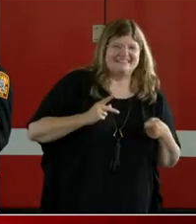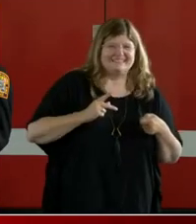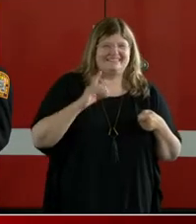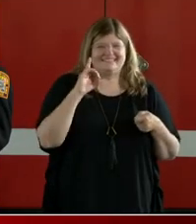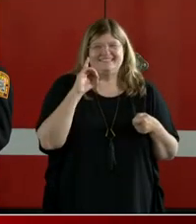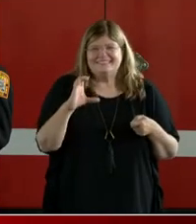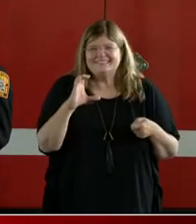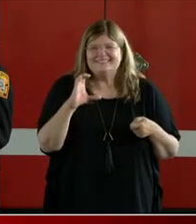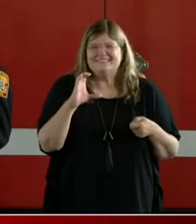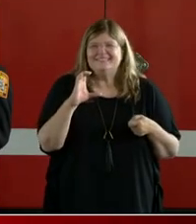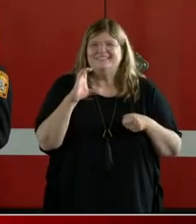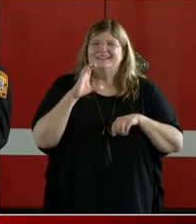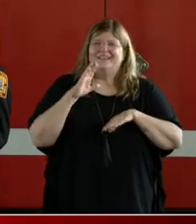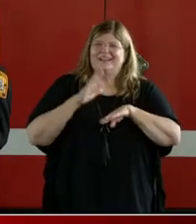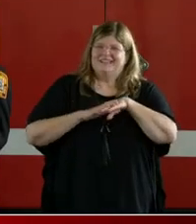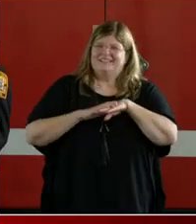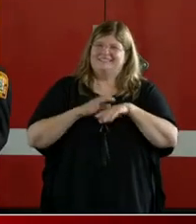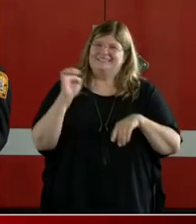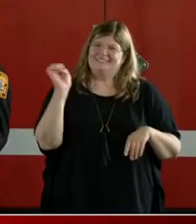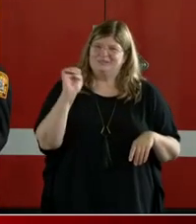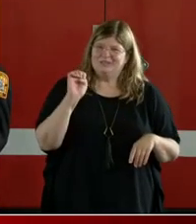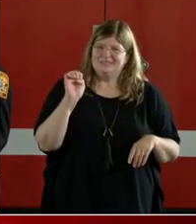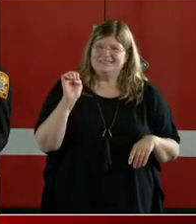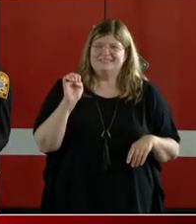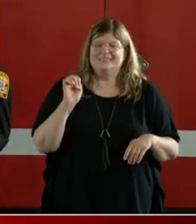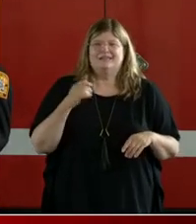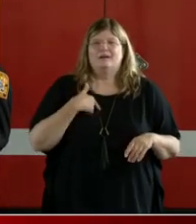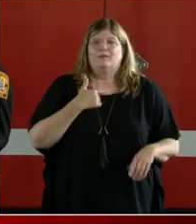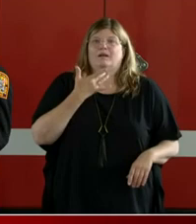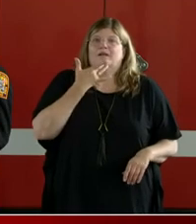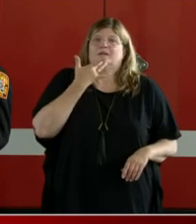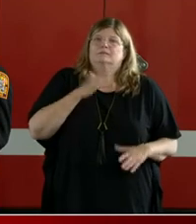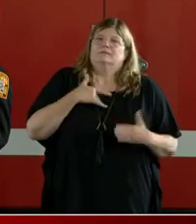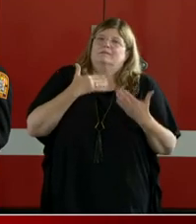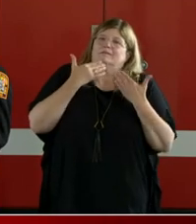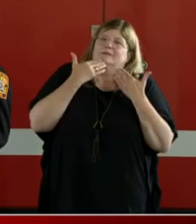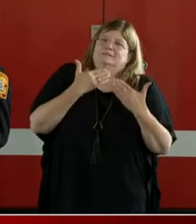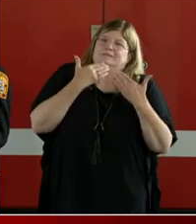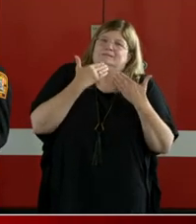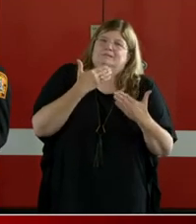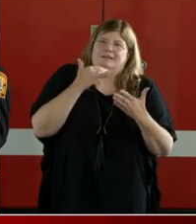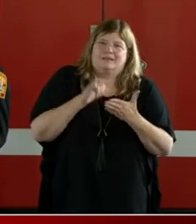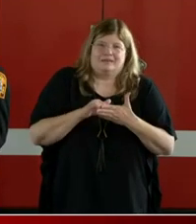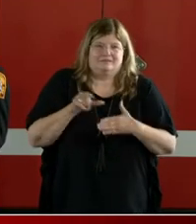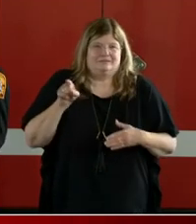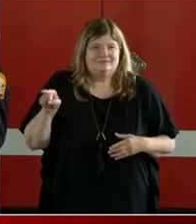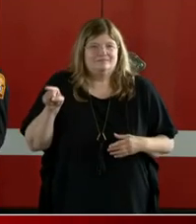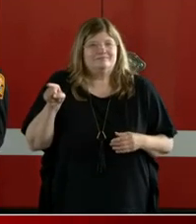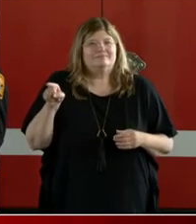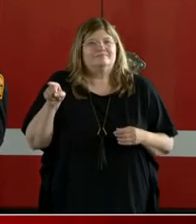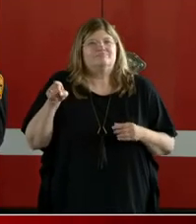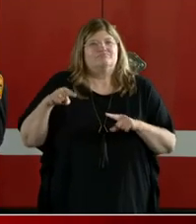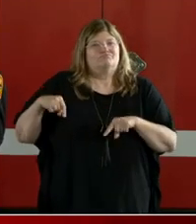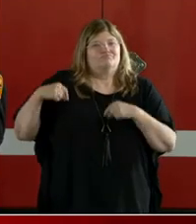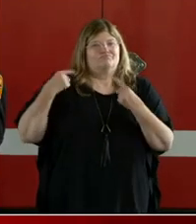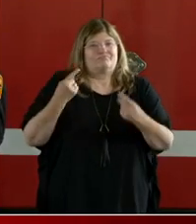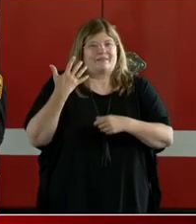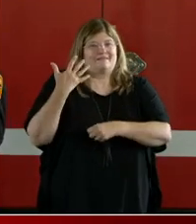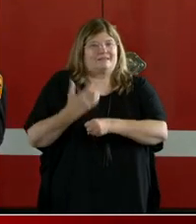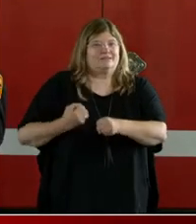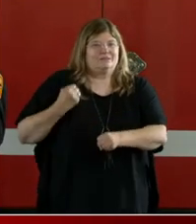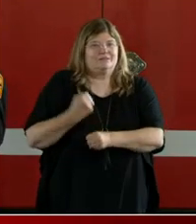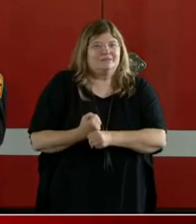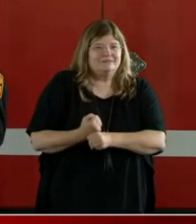Coast. And I'm fortunate, and our city is fortunate, that he has been with us for the past